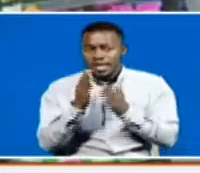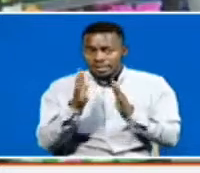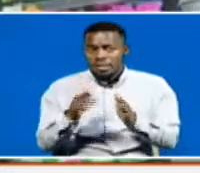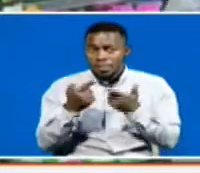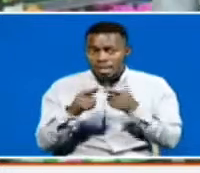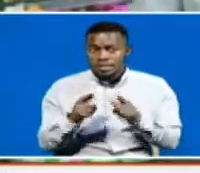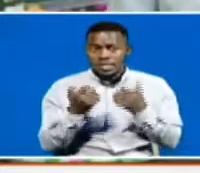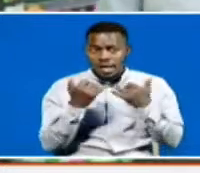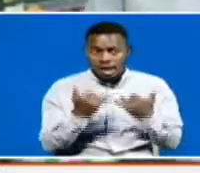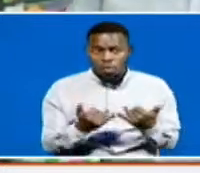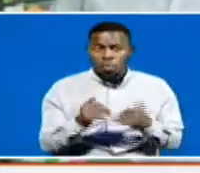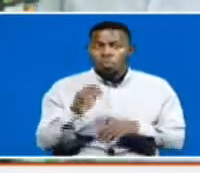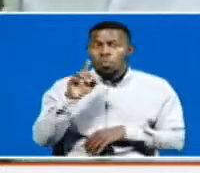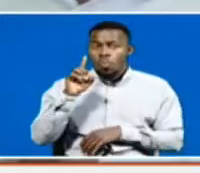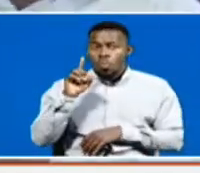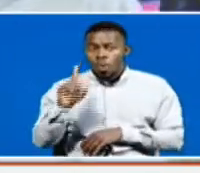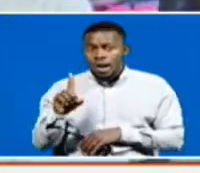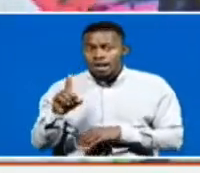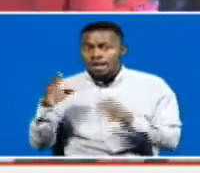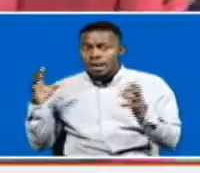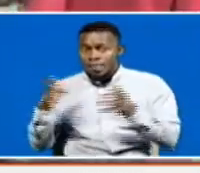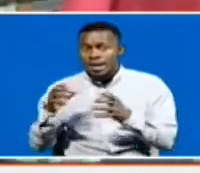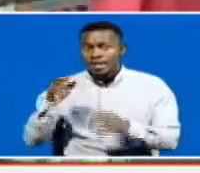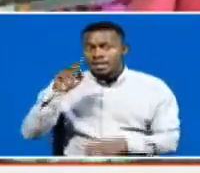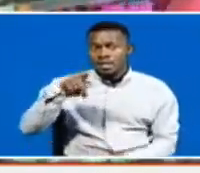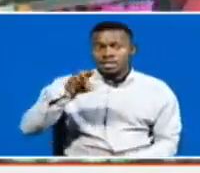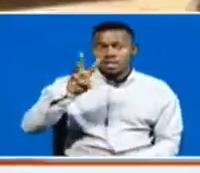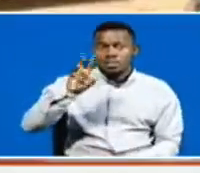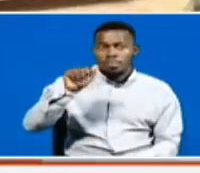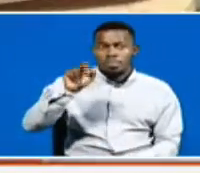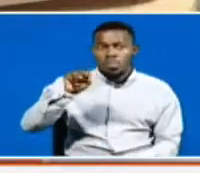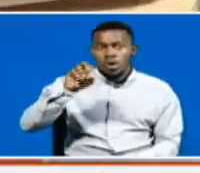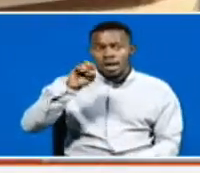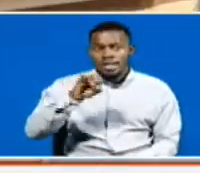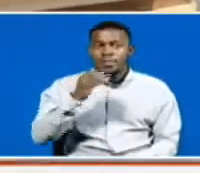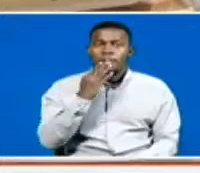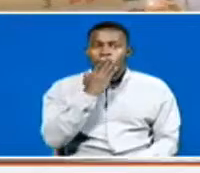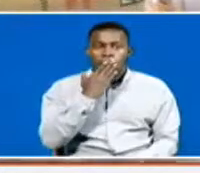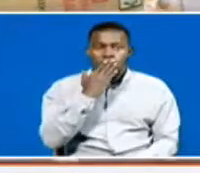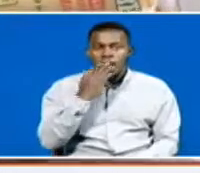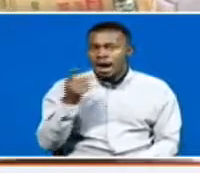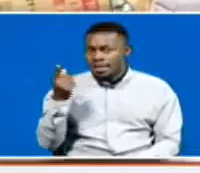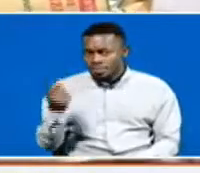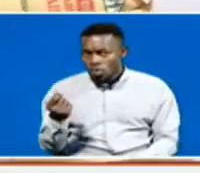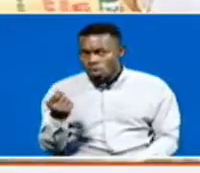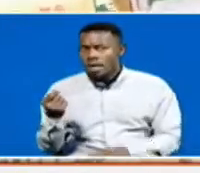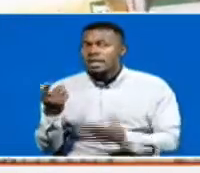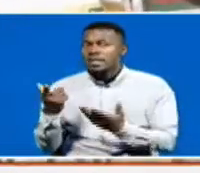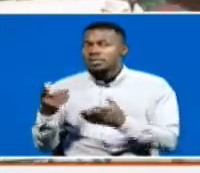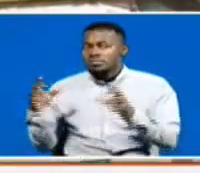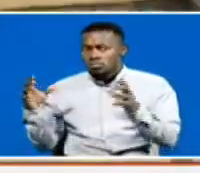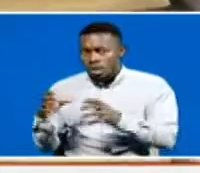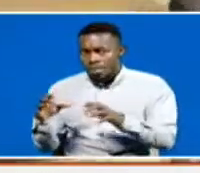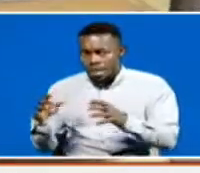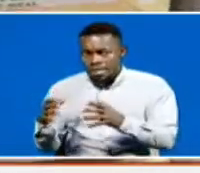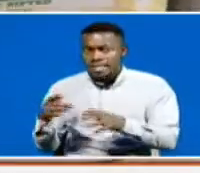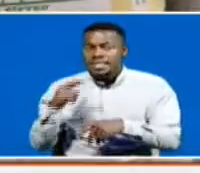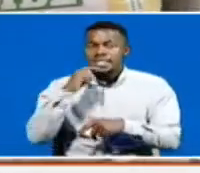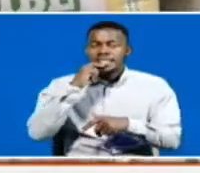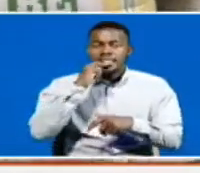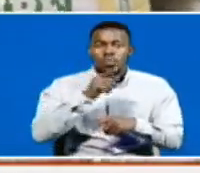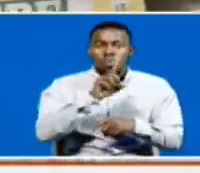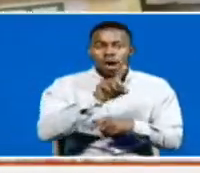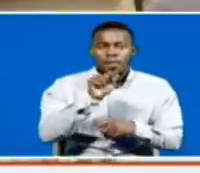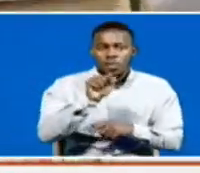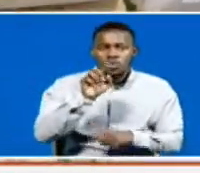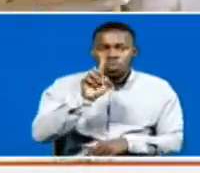a complaint by Pwani Oils and a small enterprise dealing in honey that would see a historical fine of 1.1